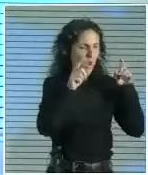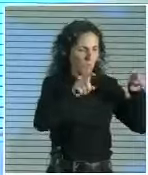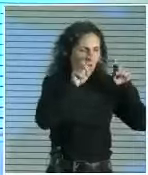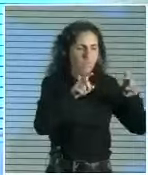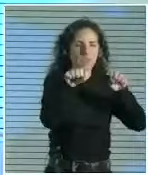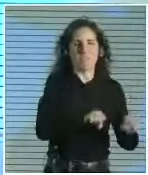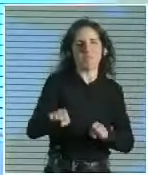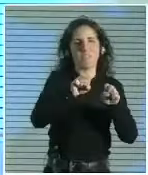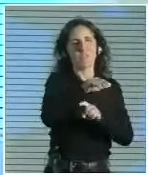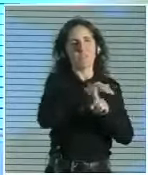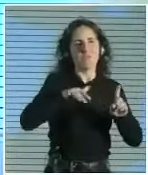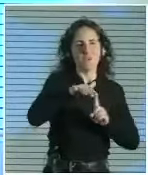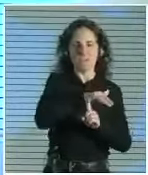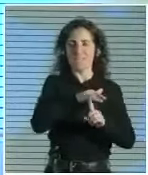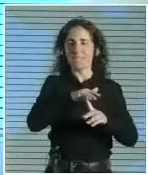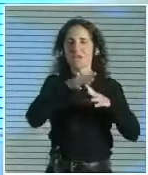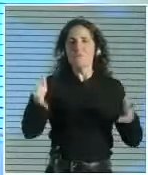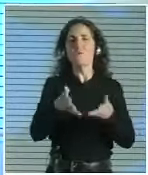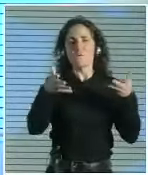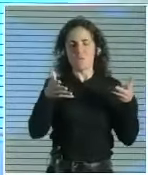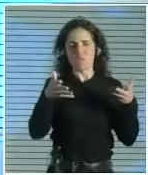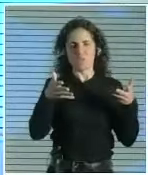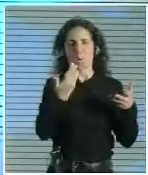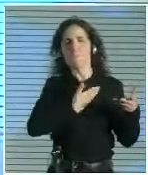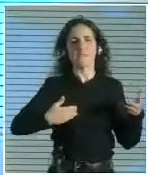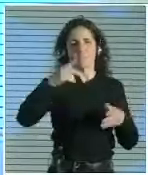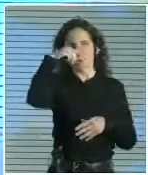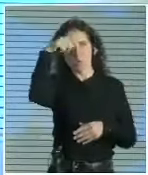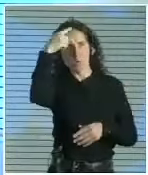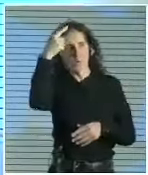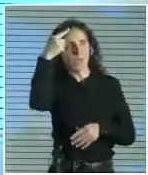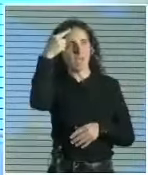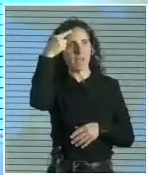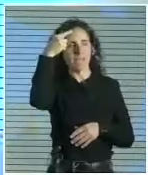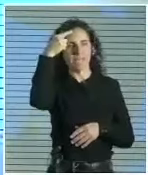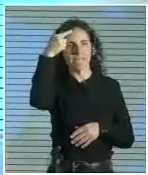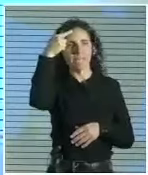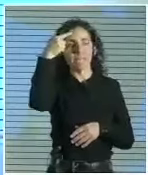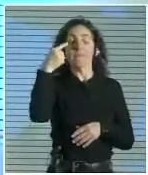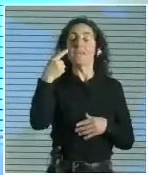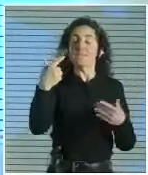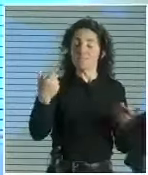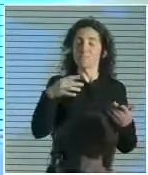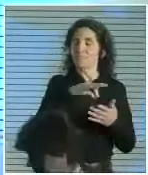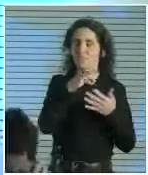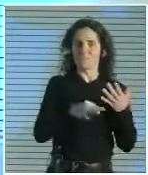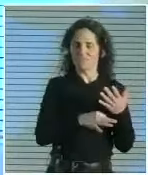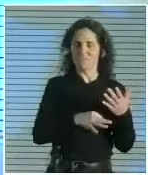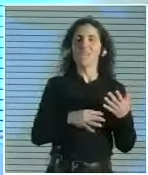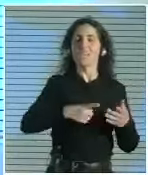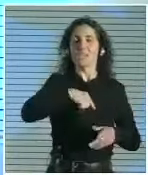of cultural heritage. And what we do, we